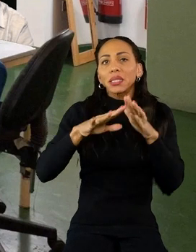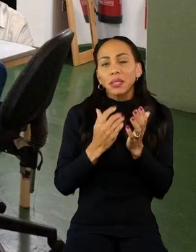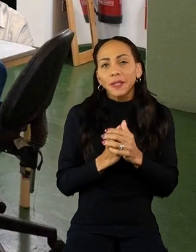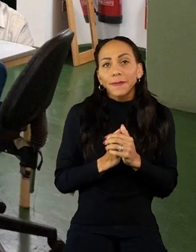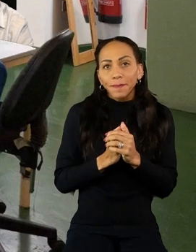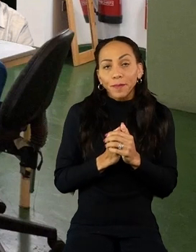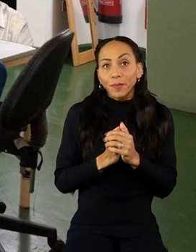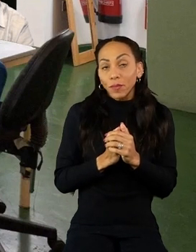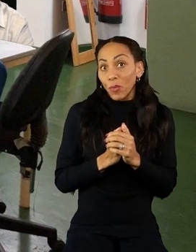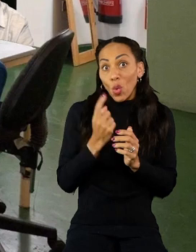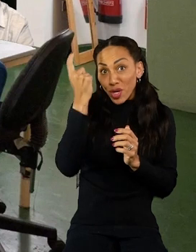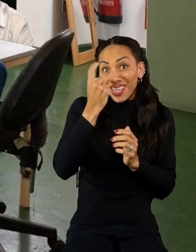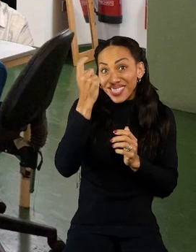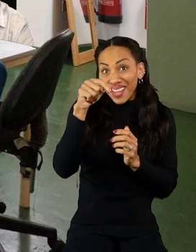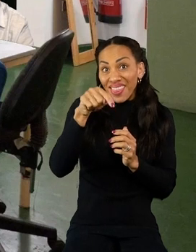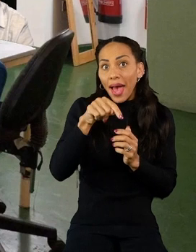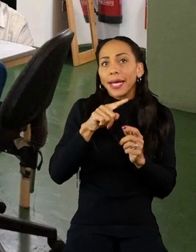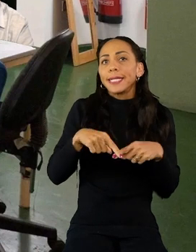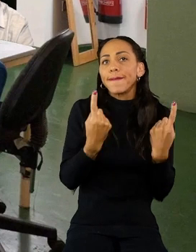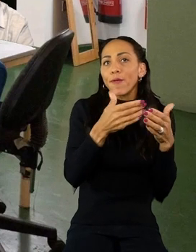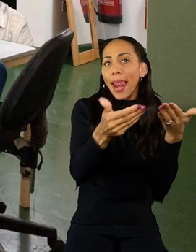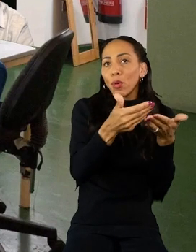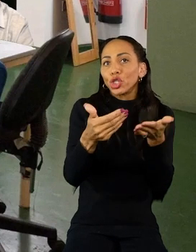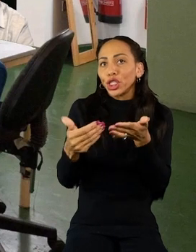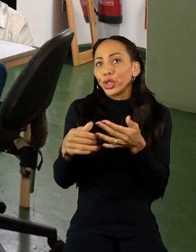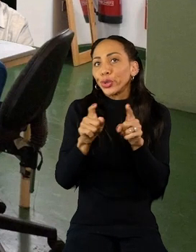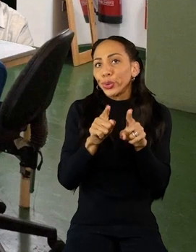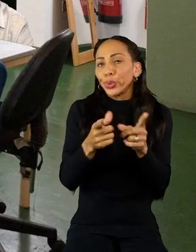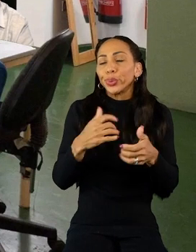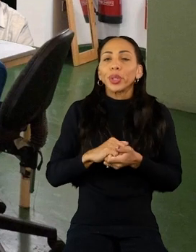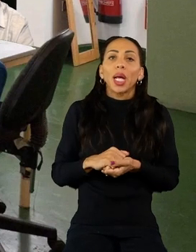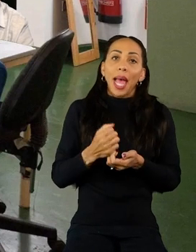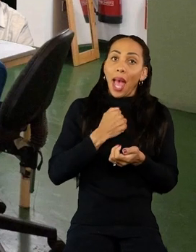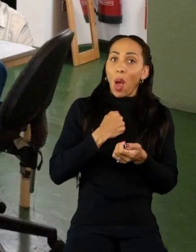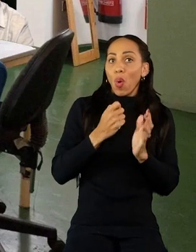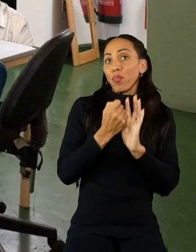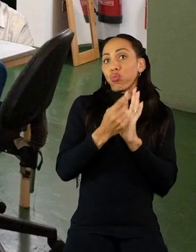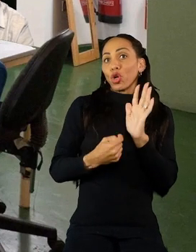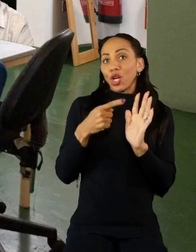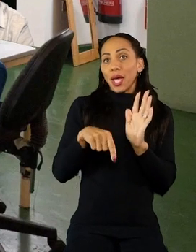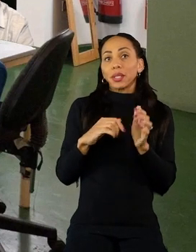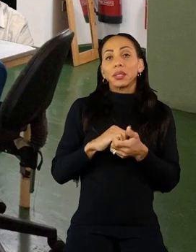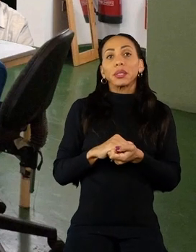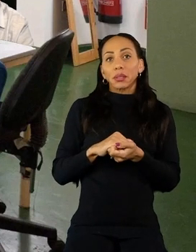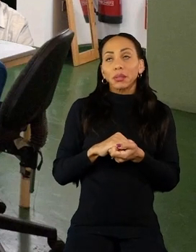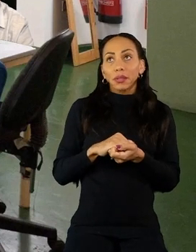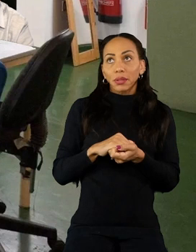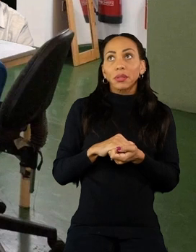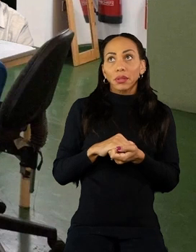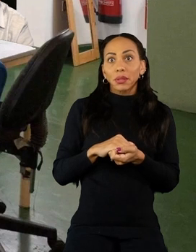any audio description within telepresent spaces, but also considering that in different languages,